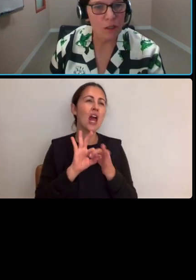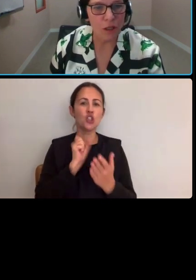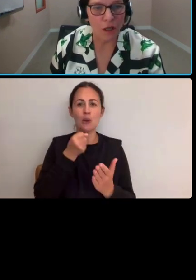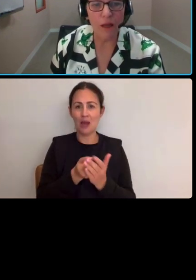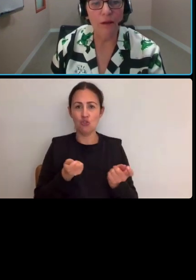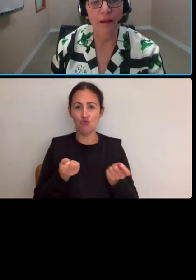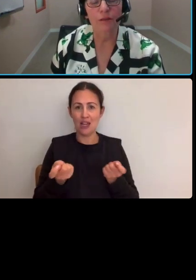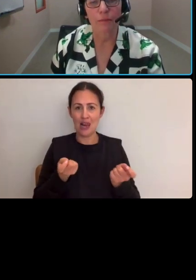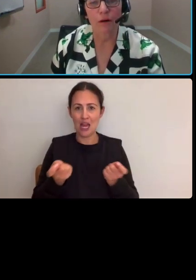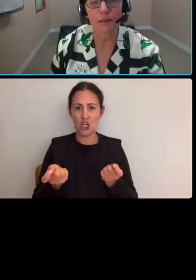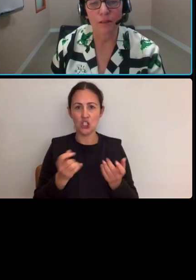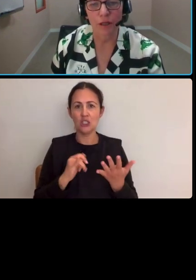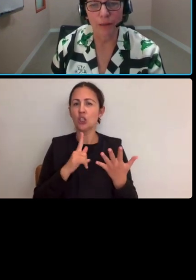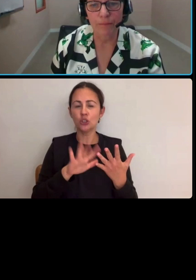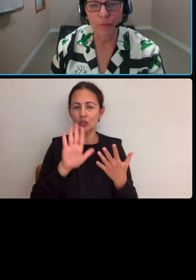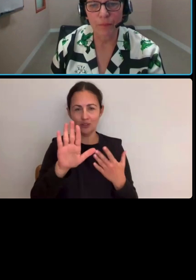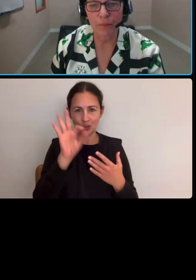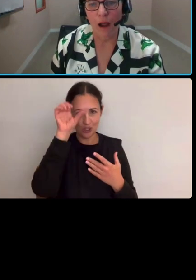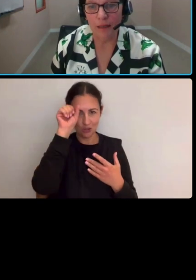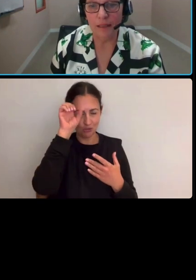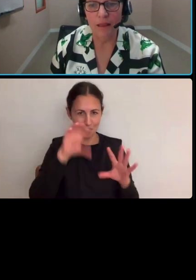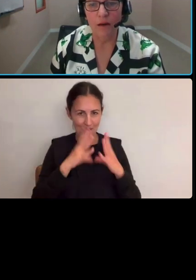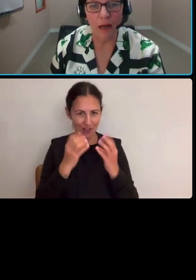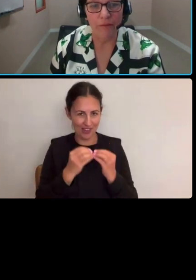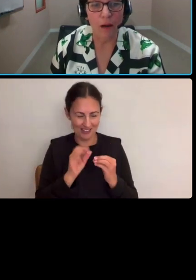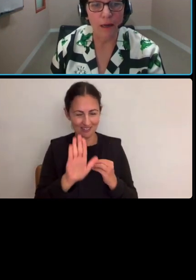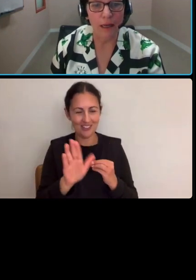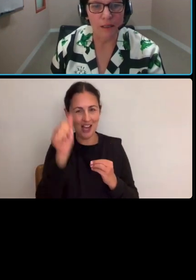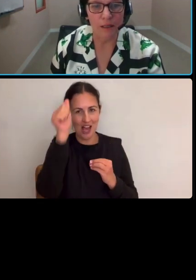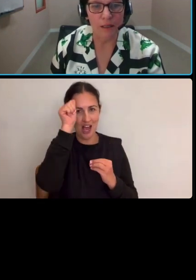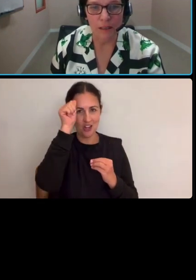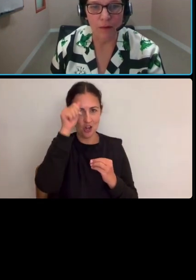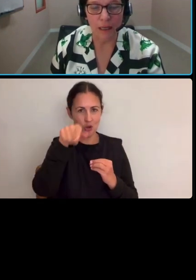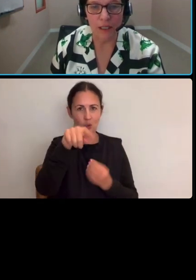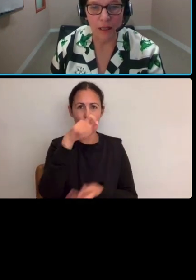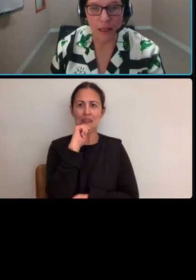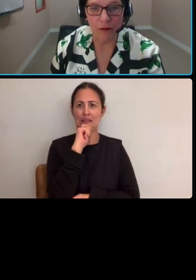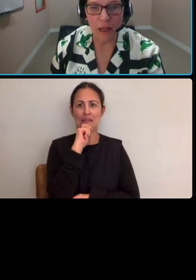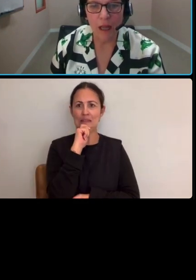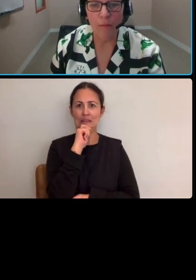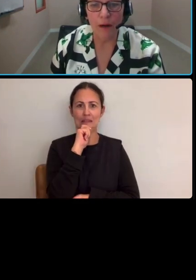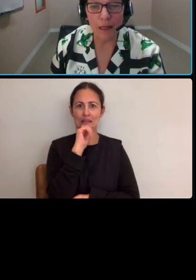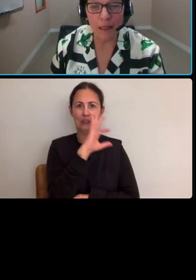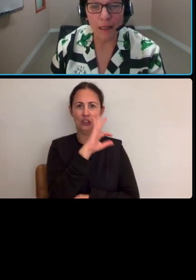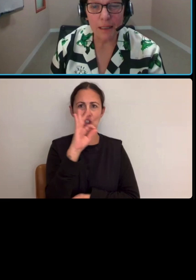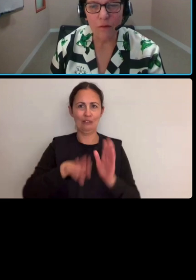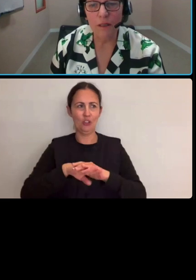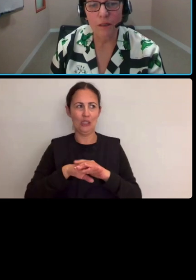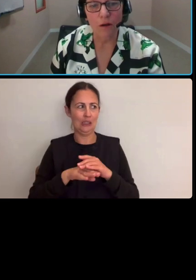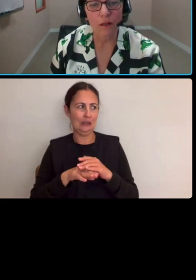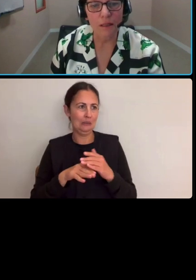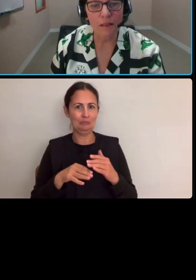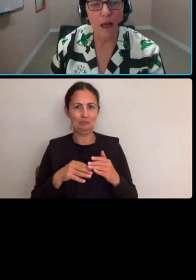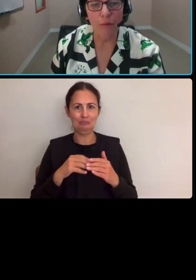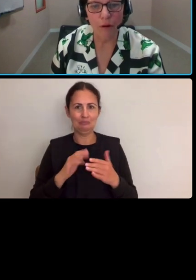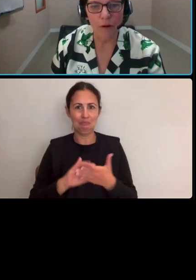regulation. Don't feel like you have to memorize this term. I understand that not everyone is into regulation theory, but it is helpful